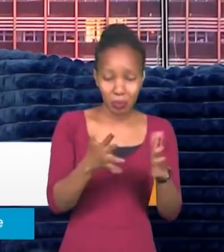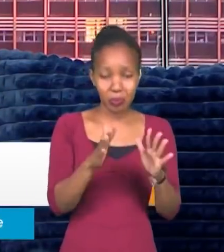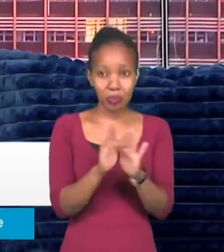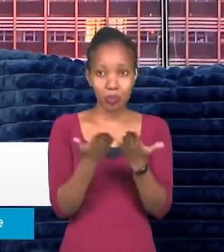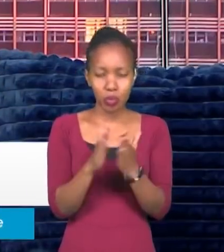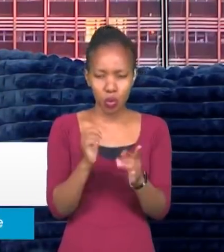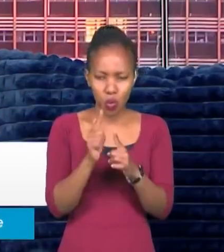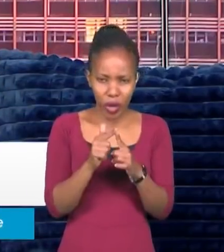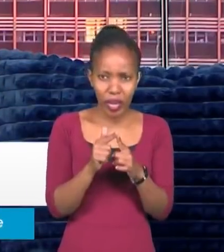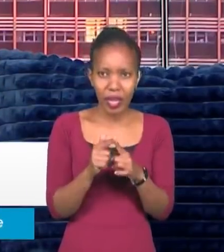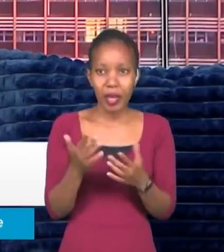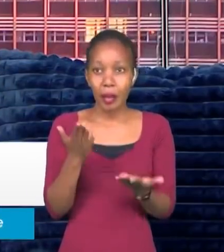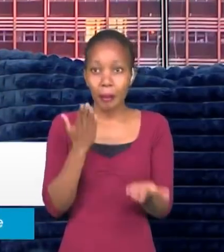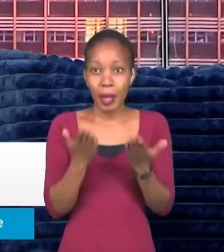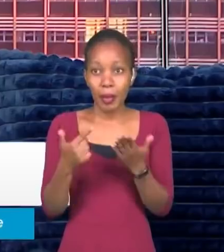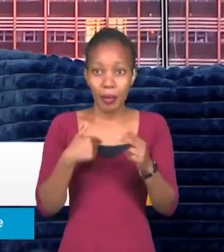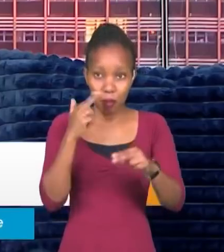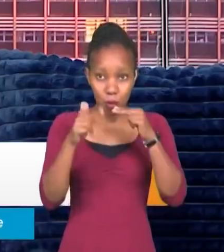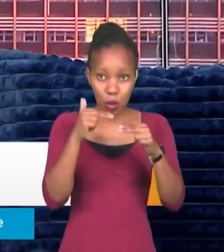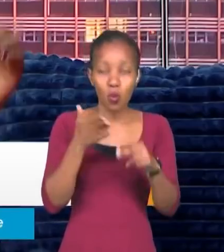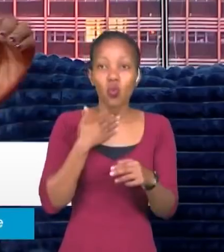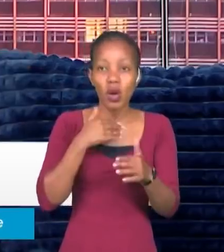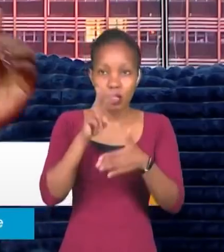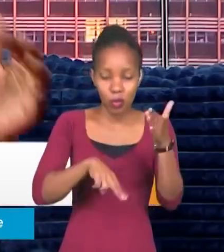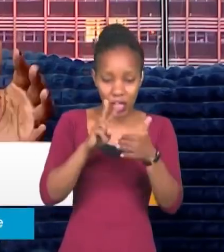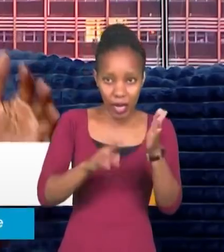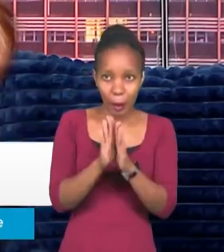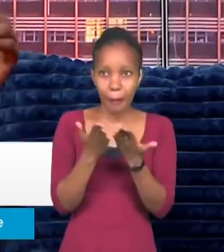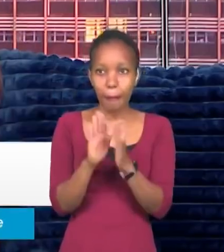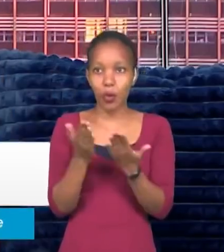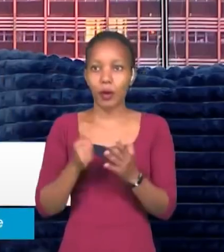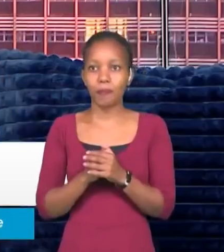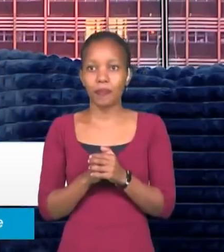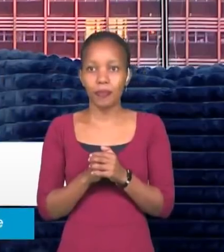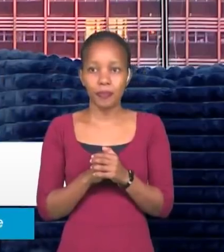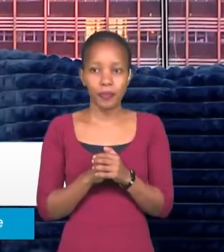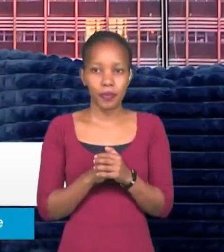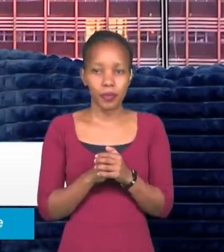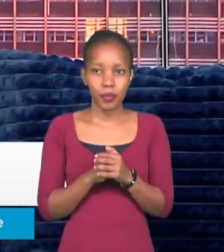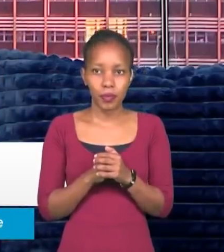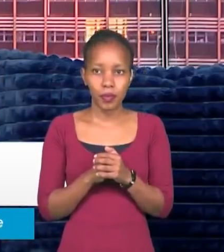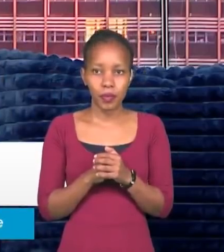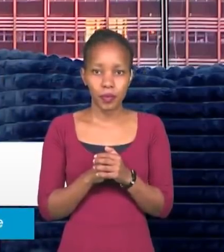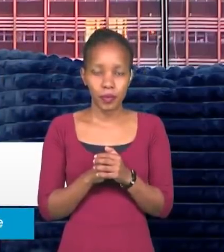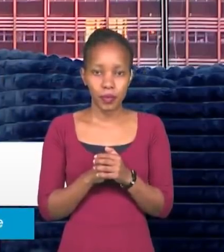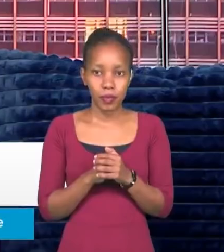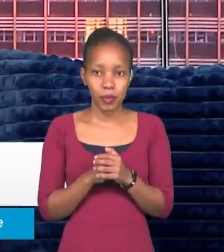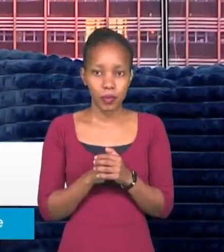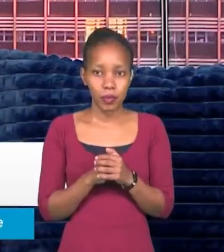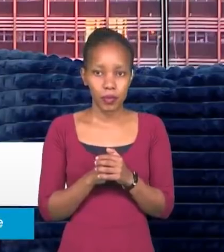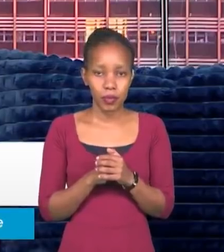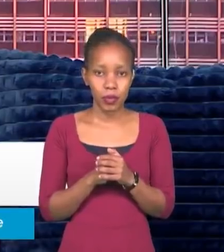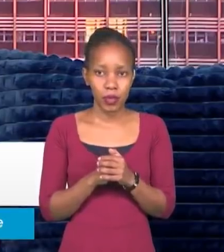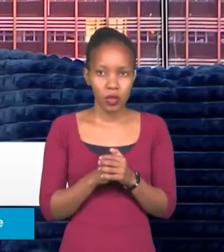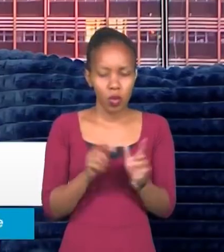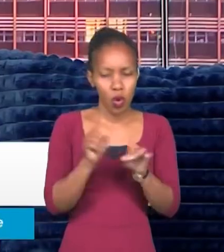I find myself, say, in a restaurant, I want to read a book. I have several books. I want to read a book there. And so I